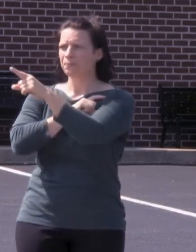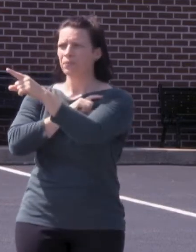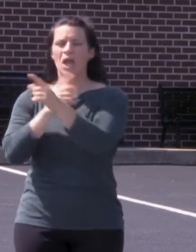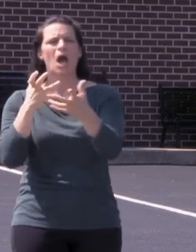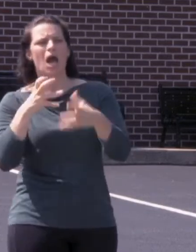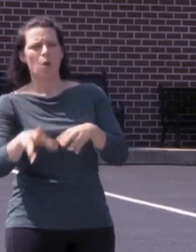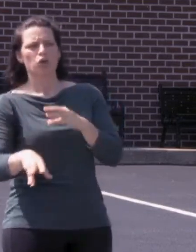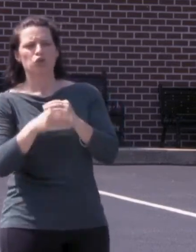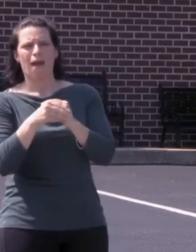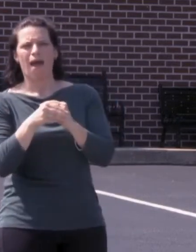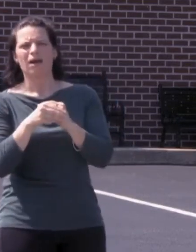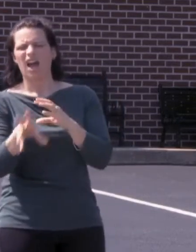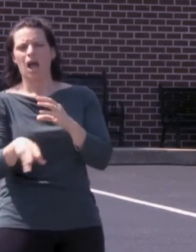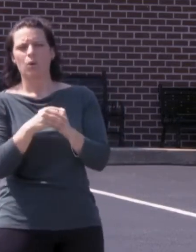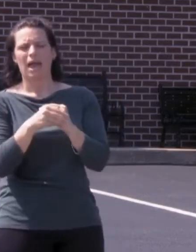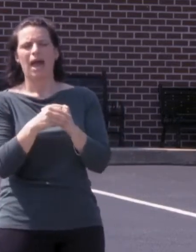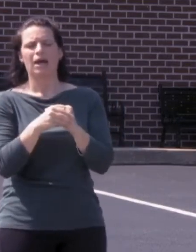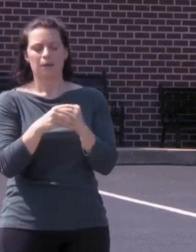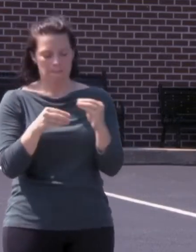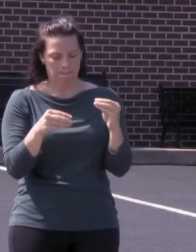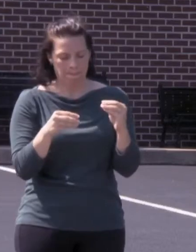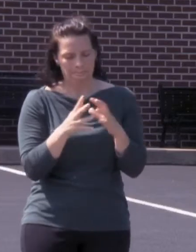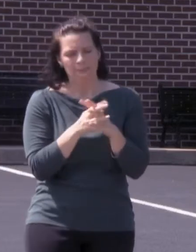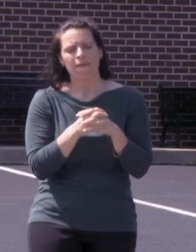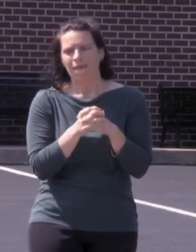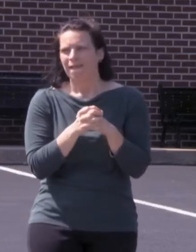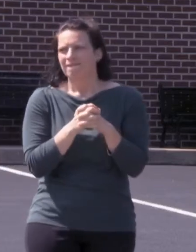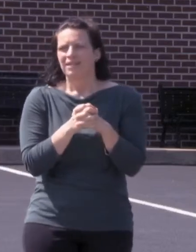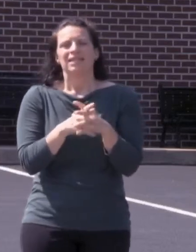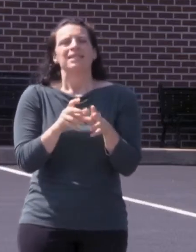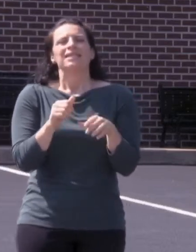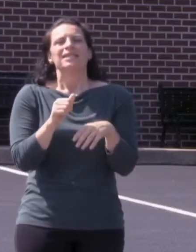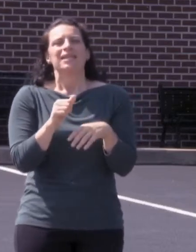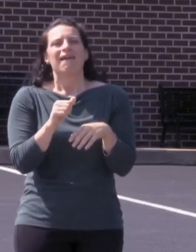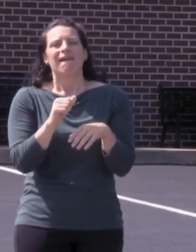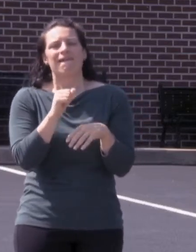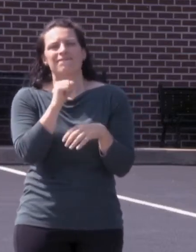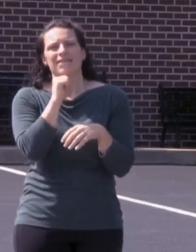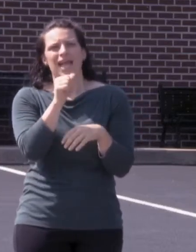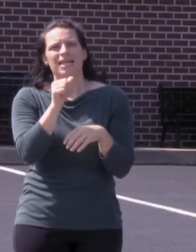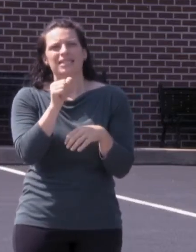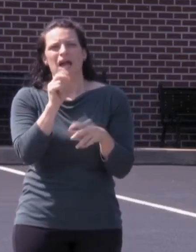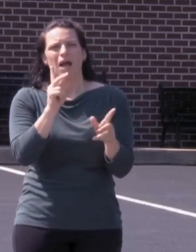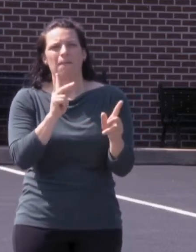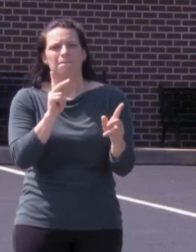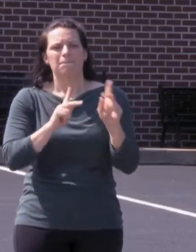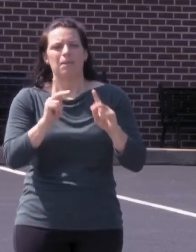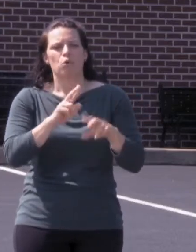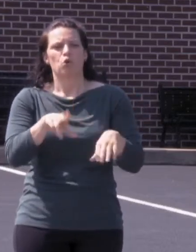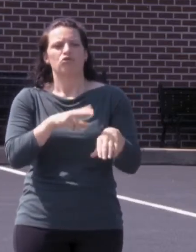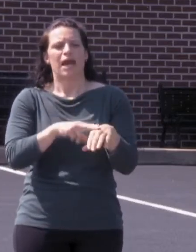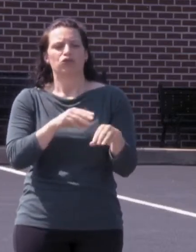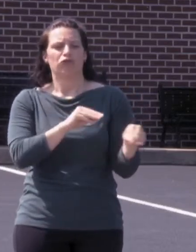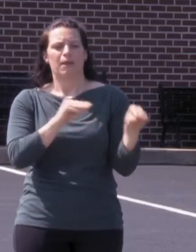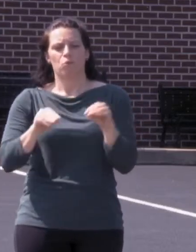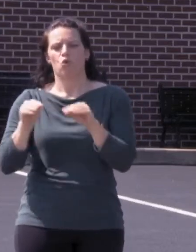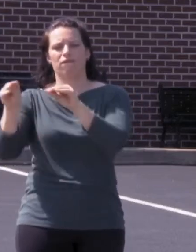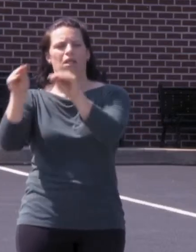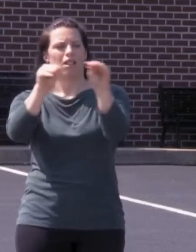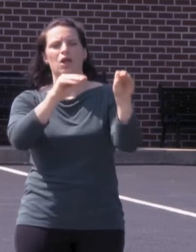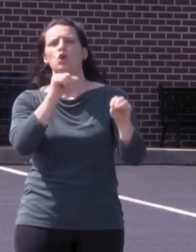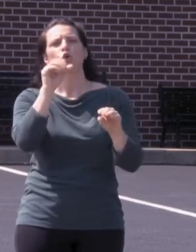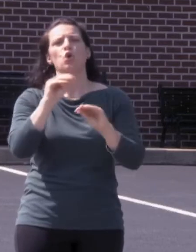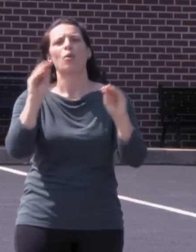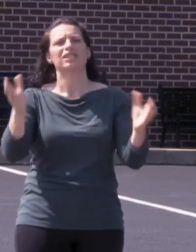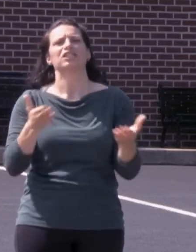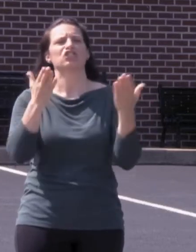that, I would just add that, look, it was... It's not merely people who naturally move from place to place. No one is suggesting